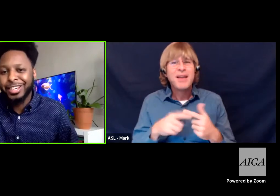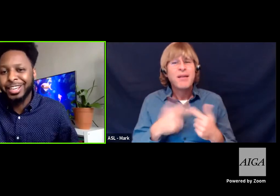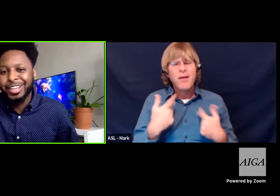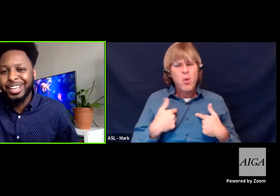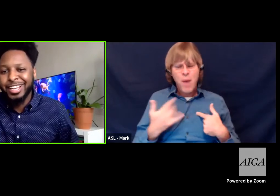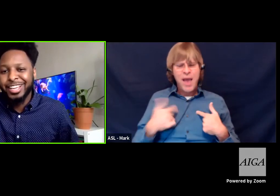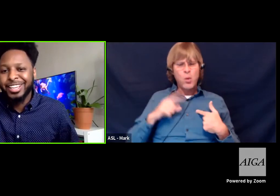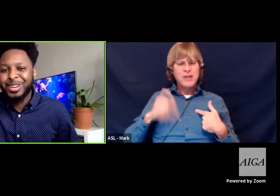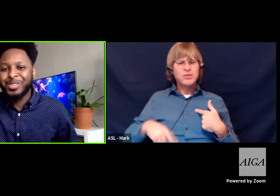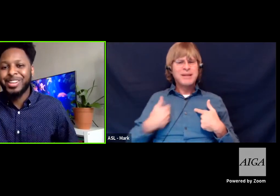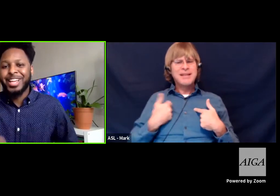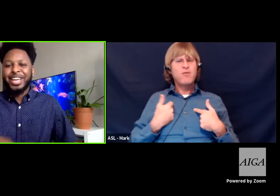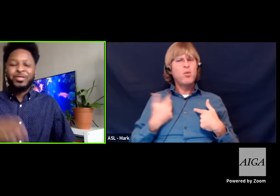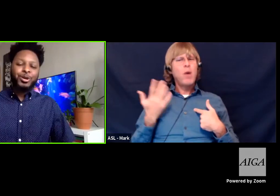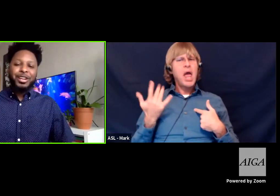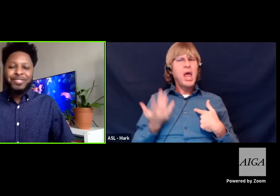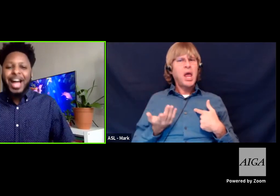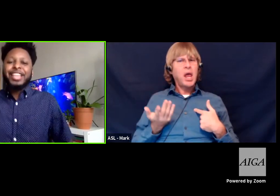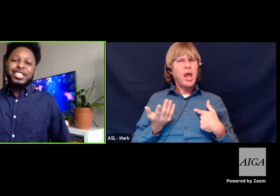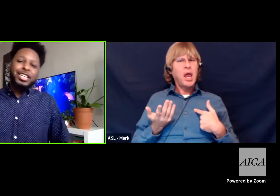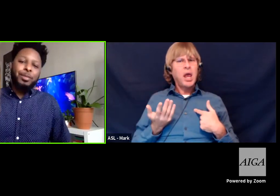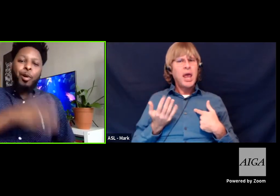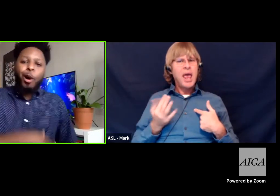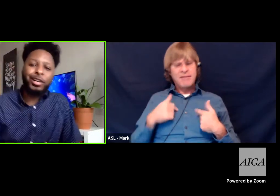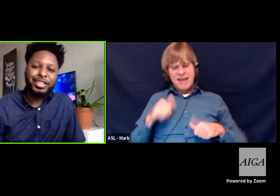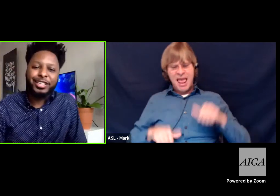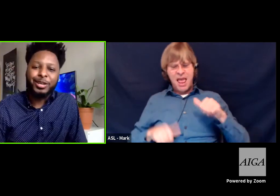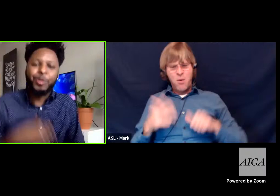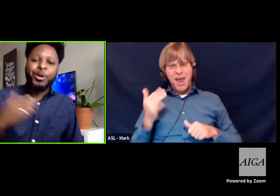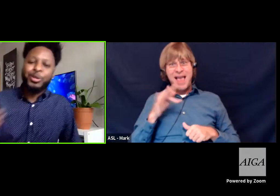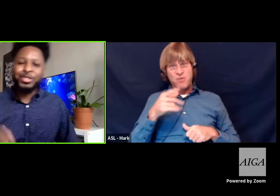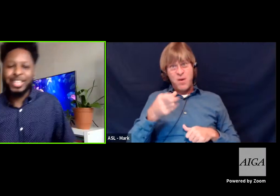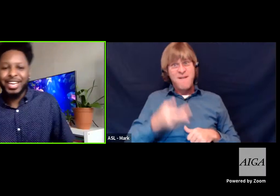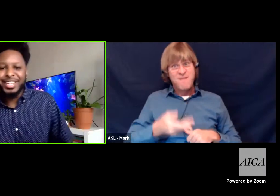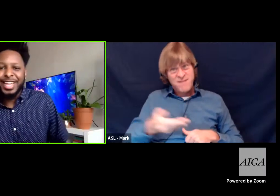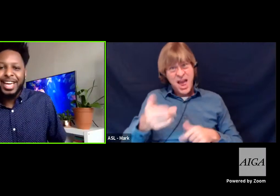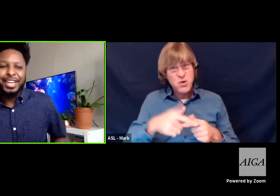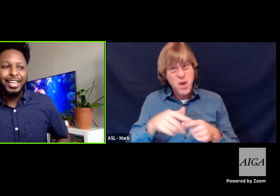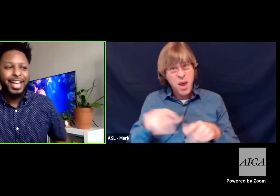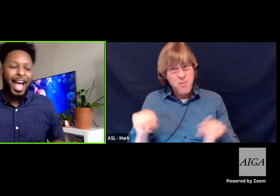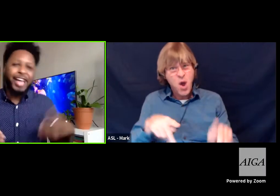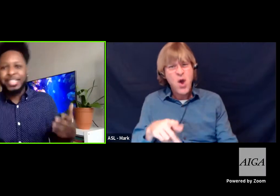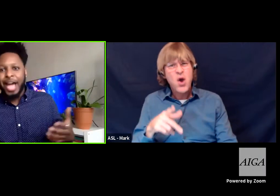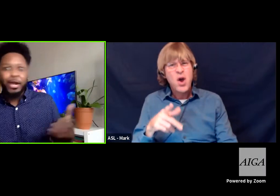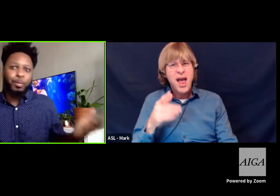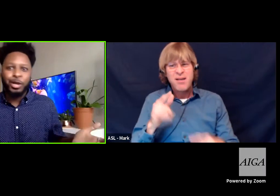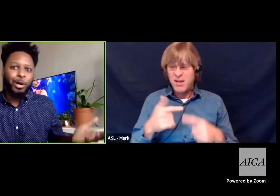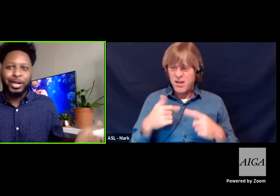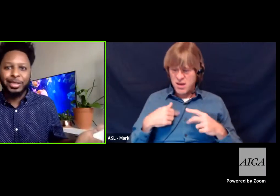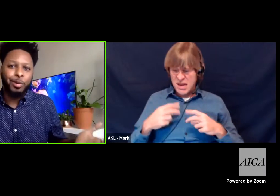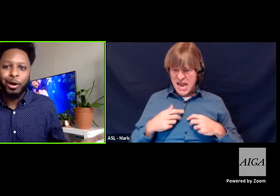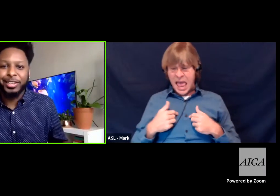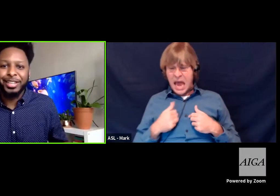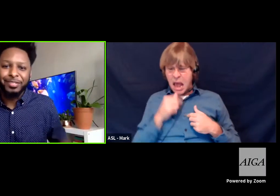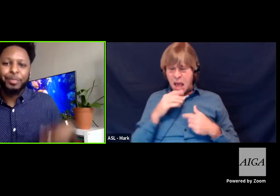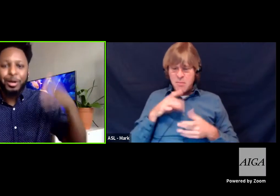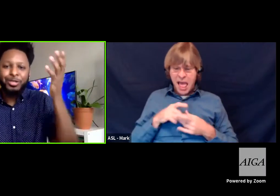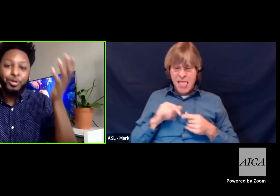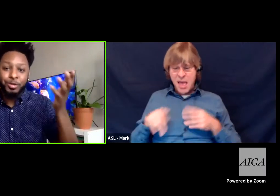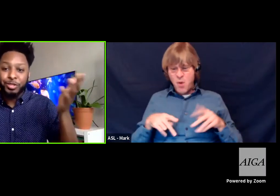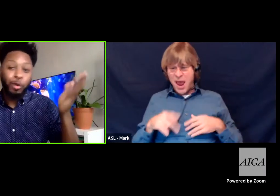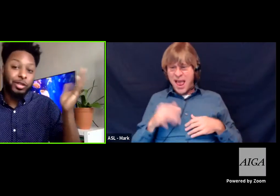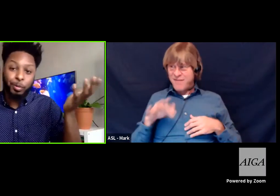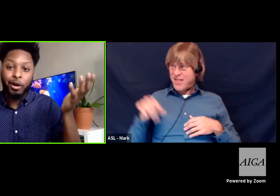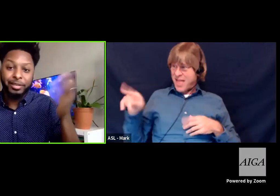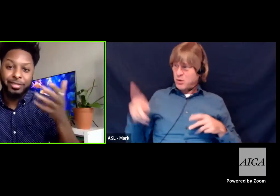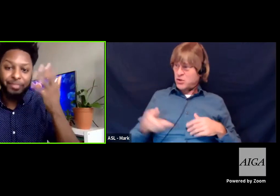question that? If you're invited to the party, who are you to say that I don't belong at the party? If the person